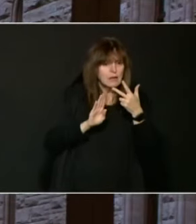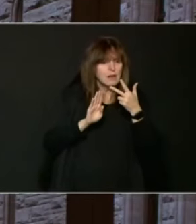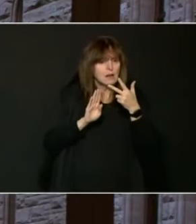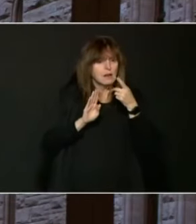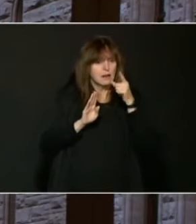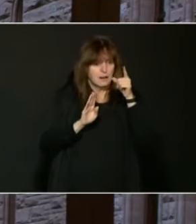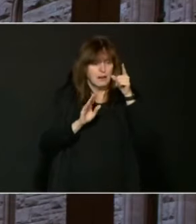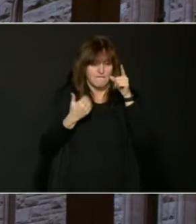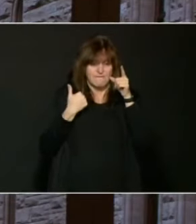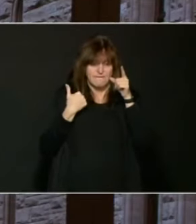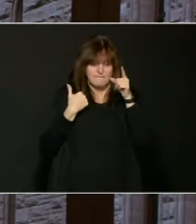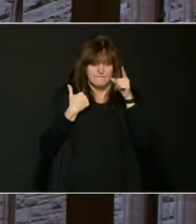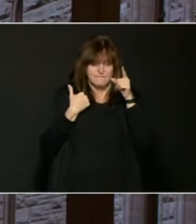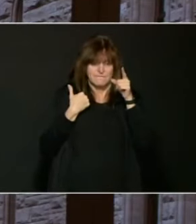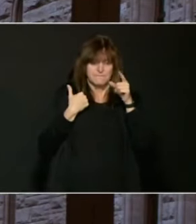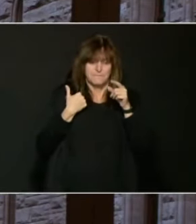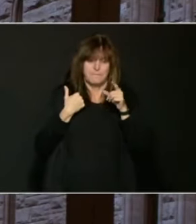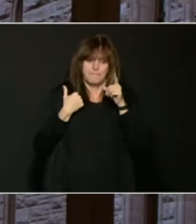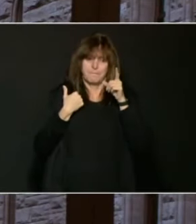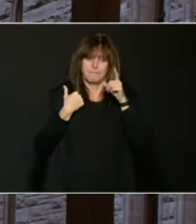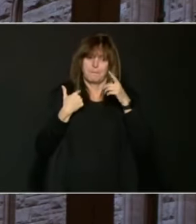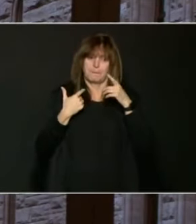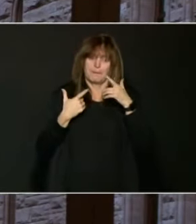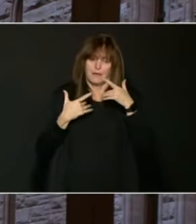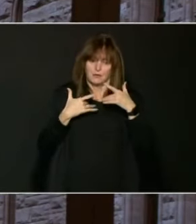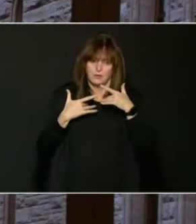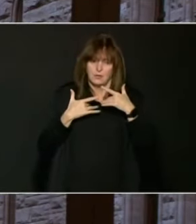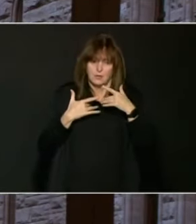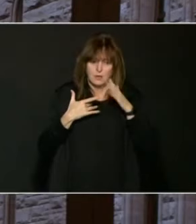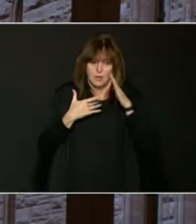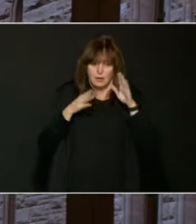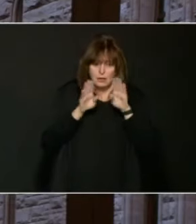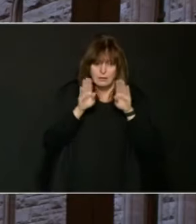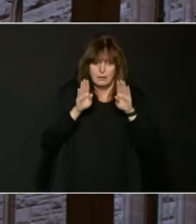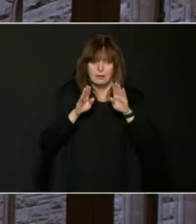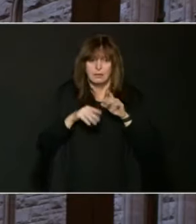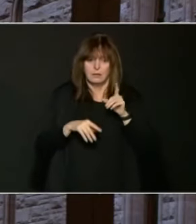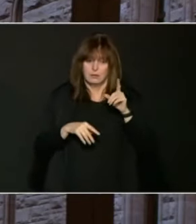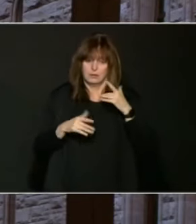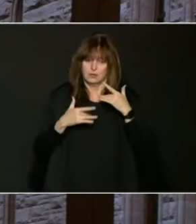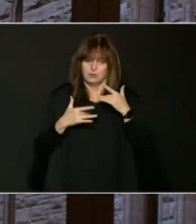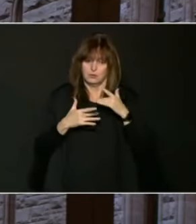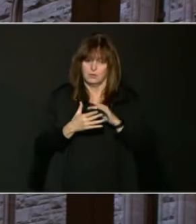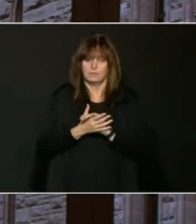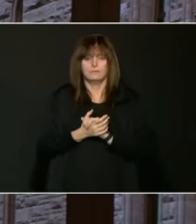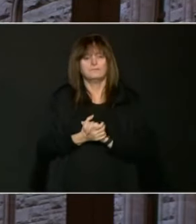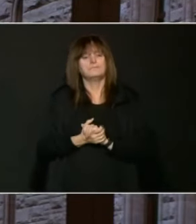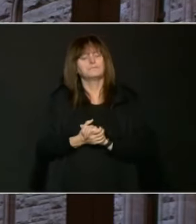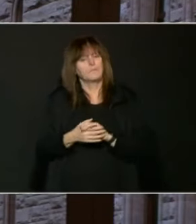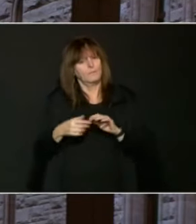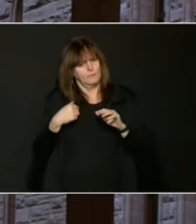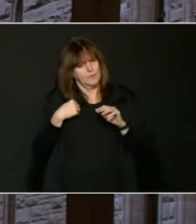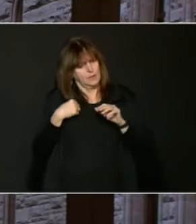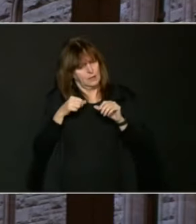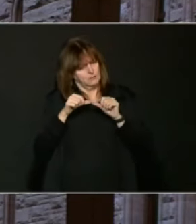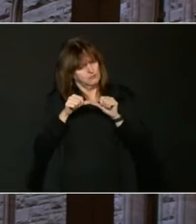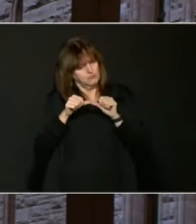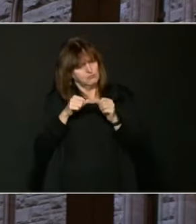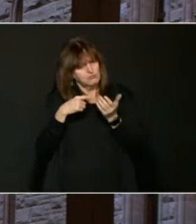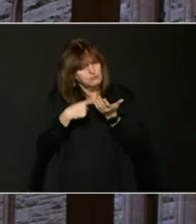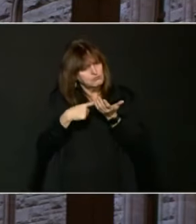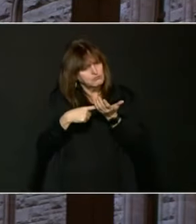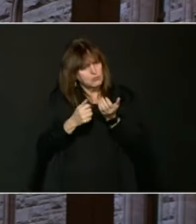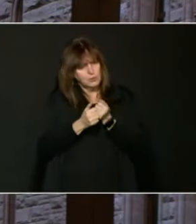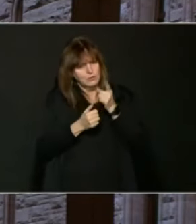happen in his area. And of course, we are going to have ongoing discussions with Dr. Gardner to see how that is going to